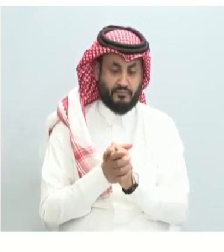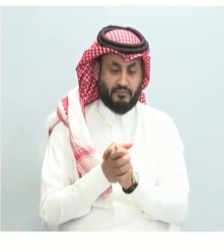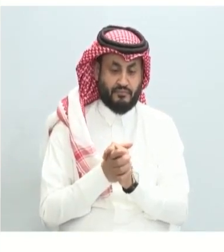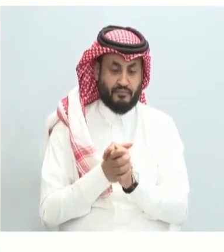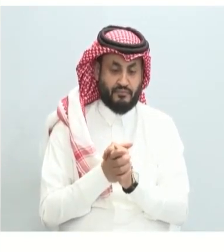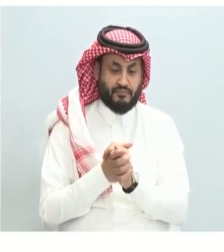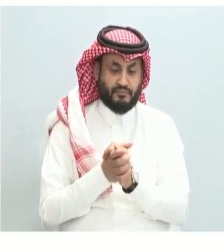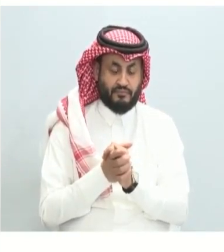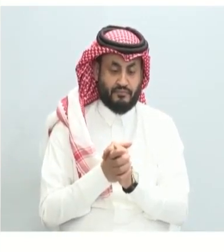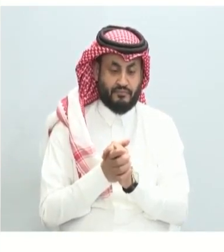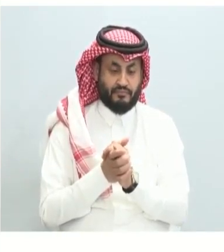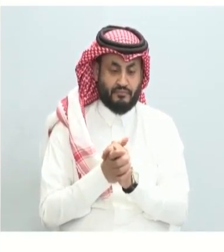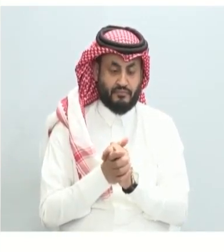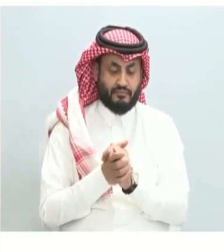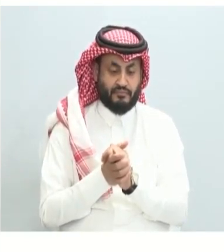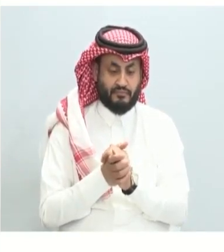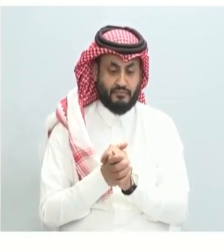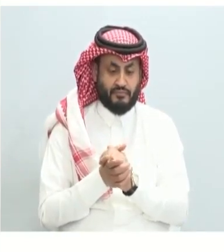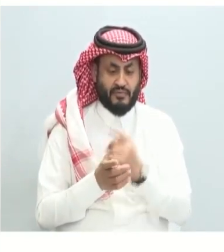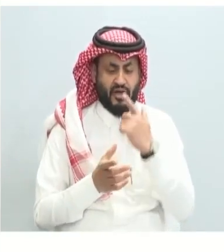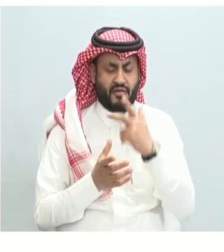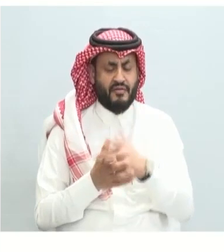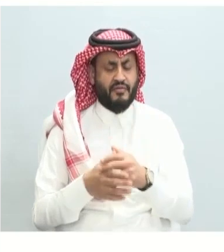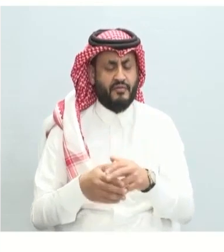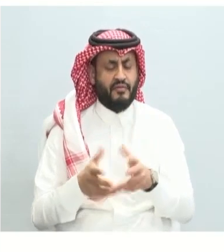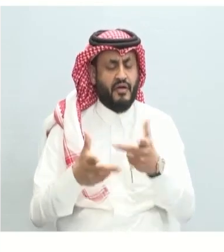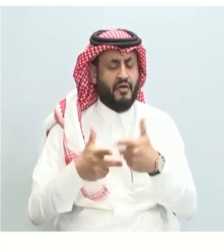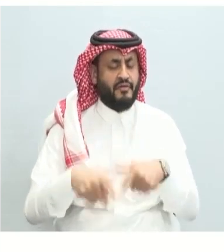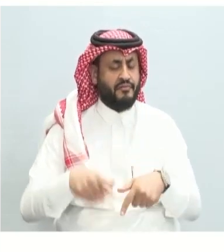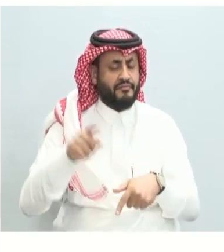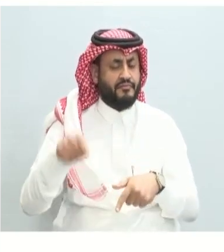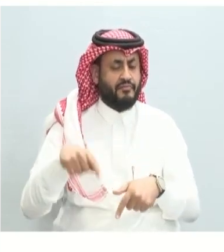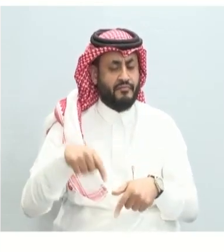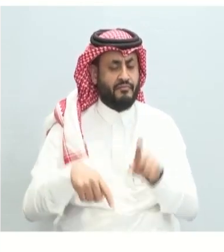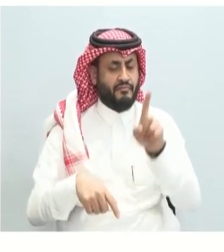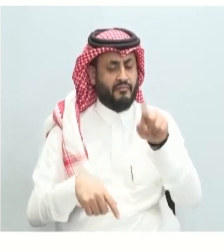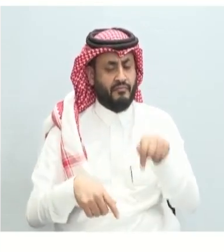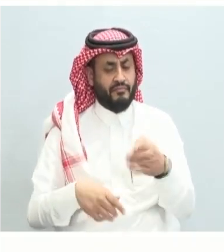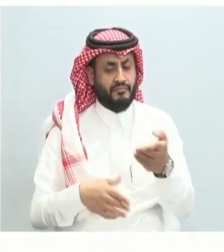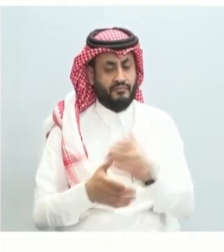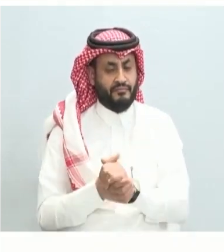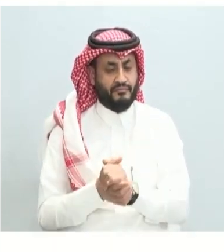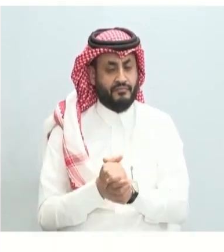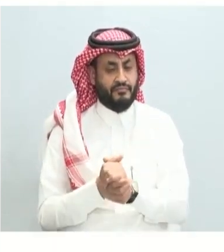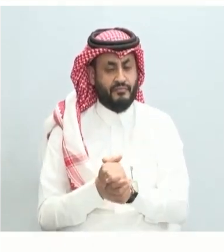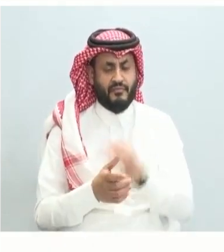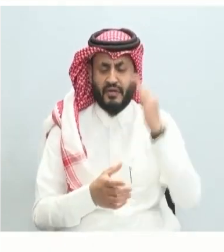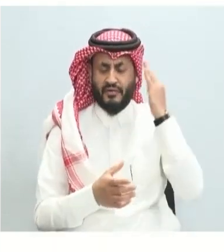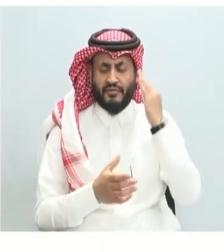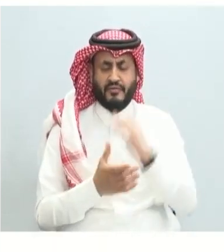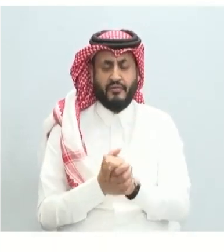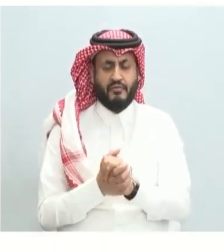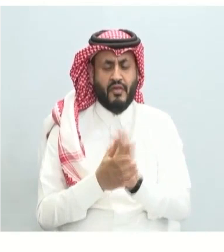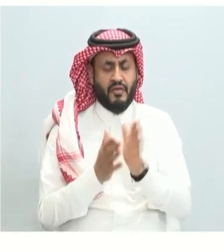this is will lead us to the last question we have for today. Here, what we're going to do, we're going to listen and